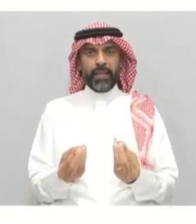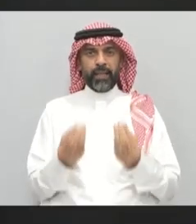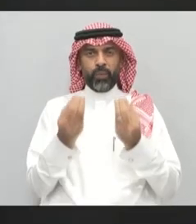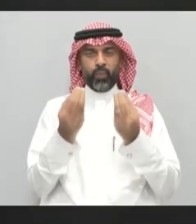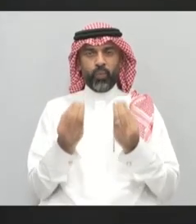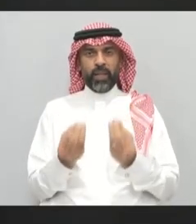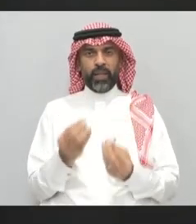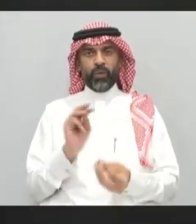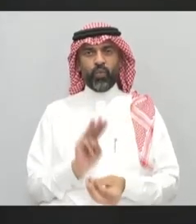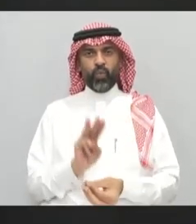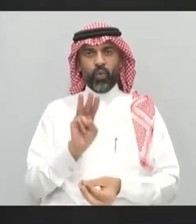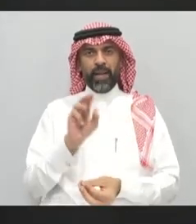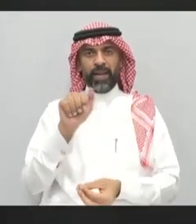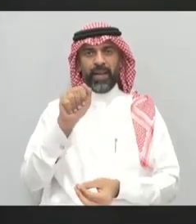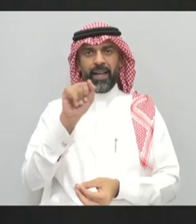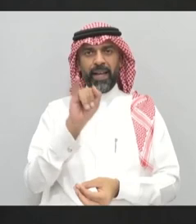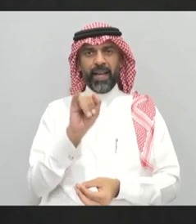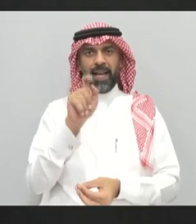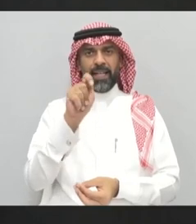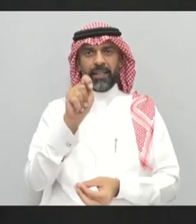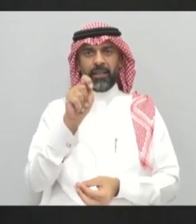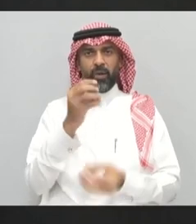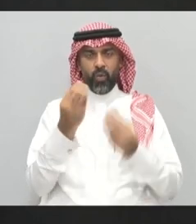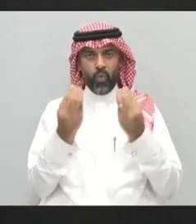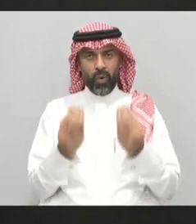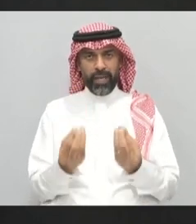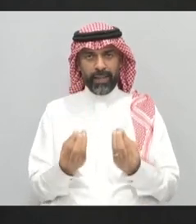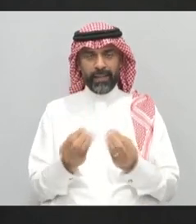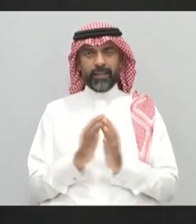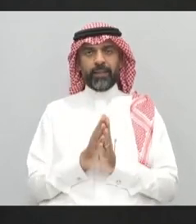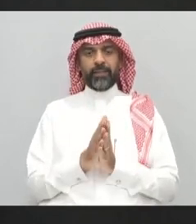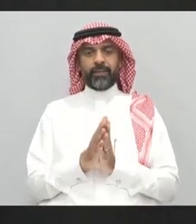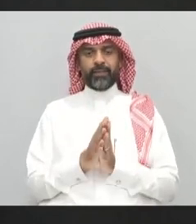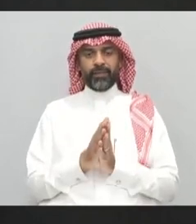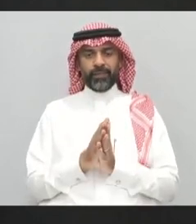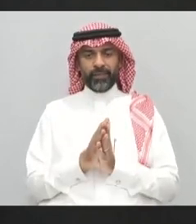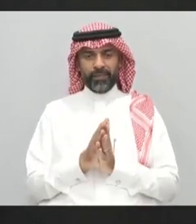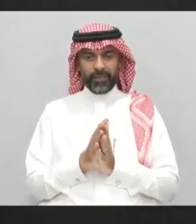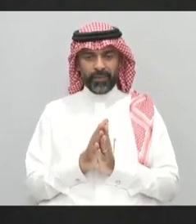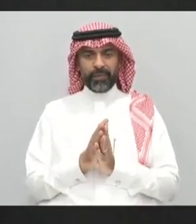wait. It means wait. Wait.